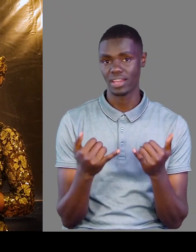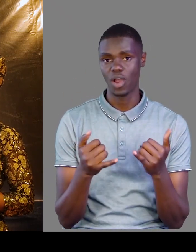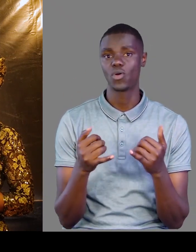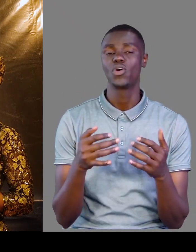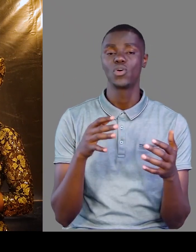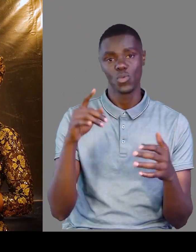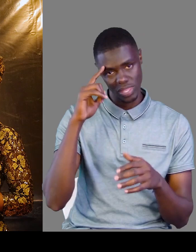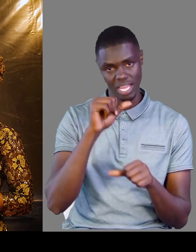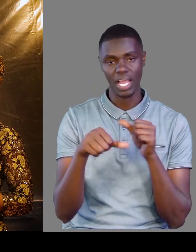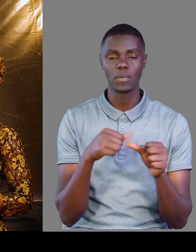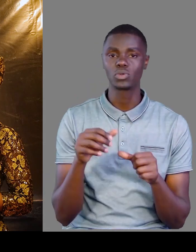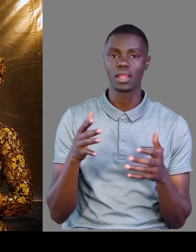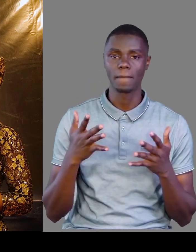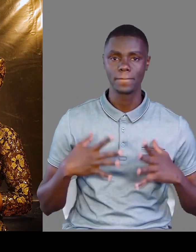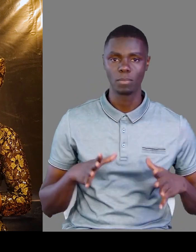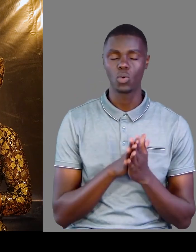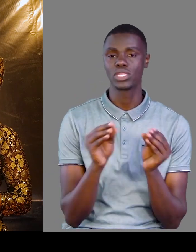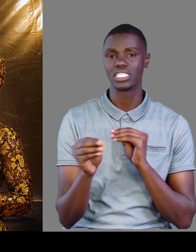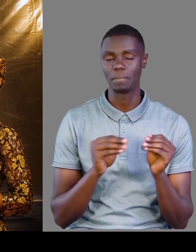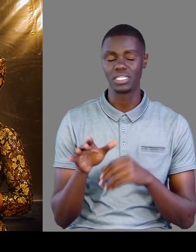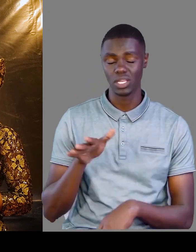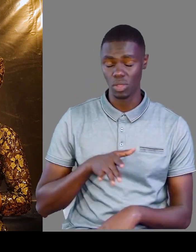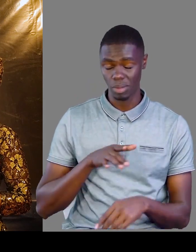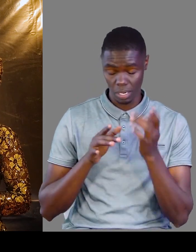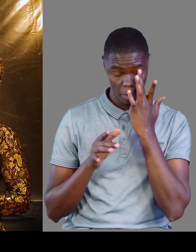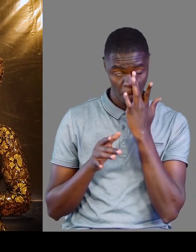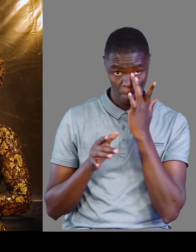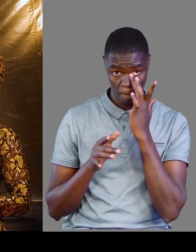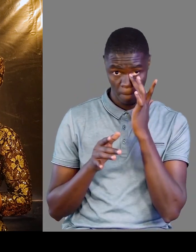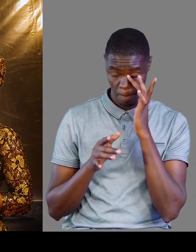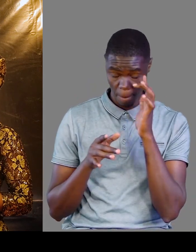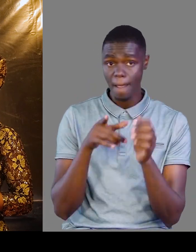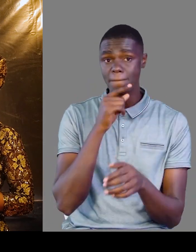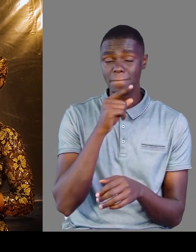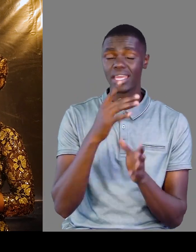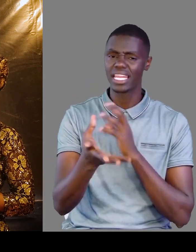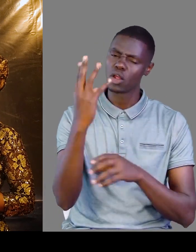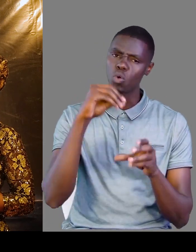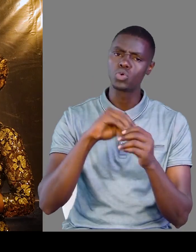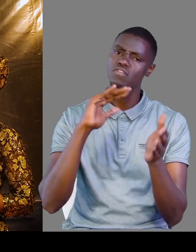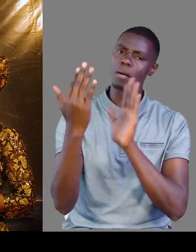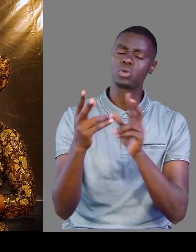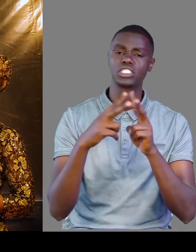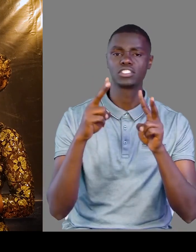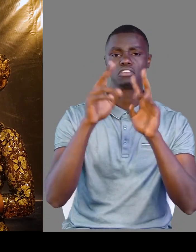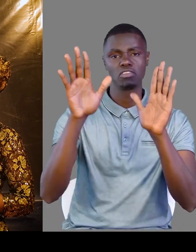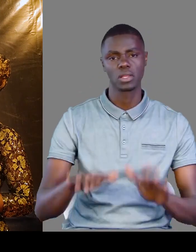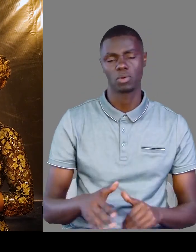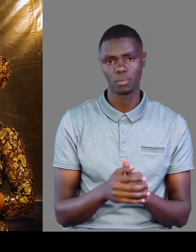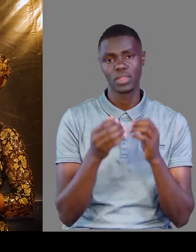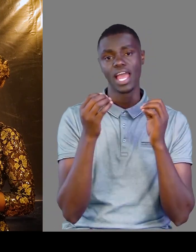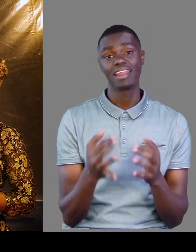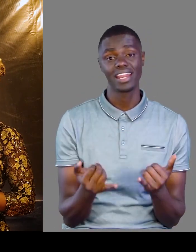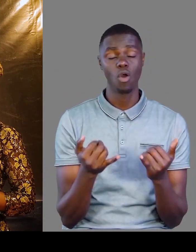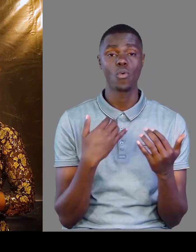women or men, just having an inclusive approach to things, I think is very important. So when we have now a talent